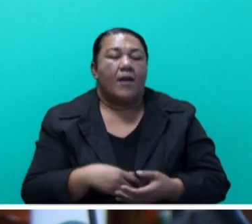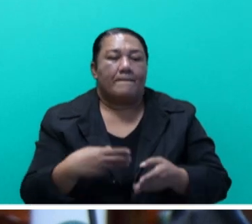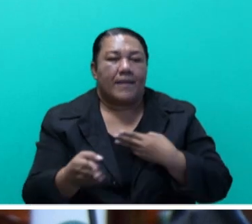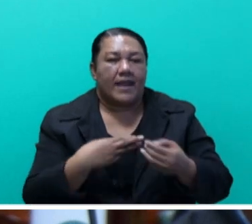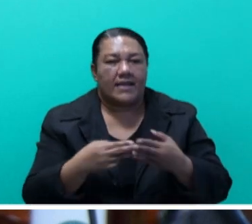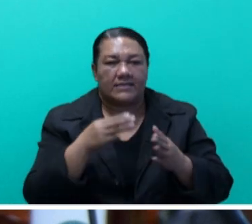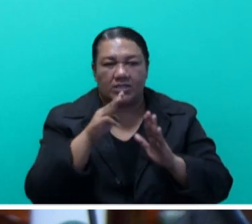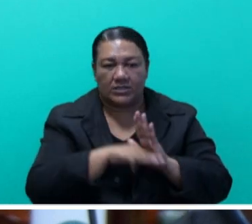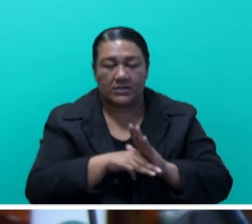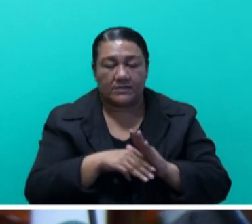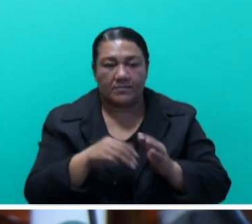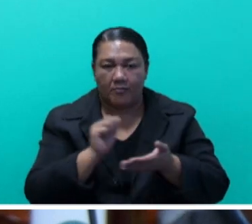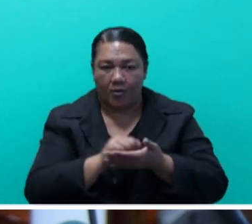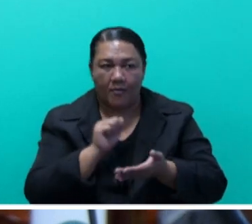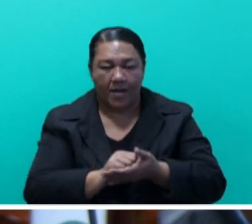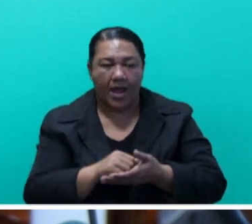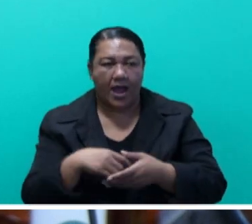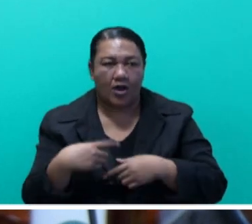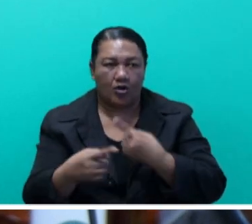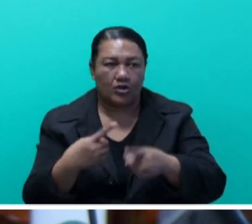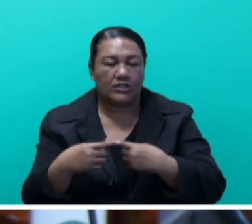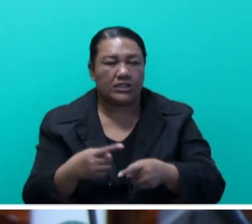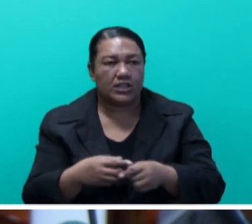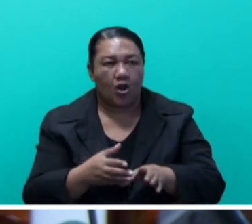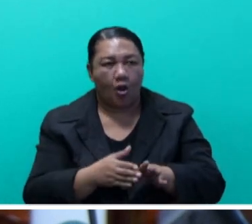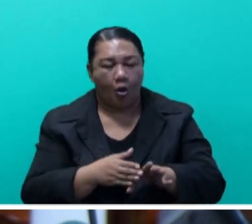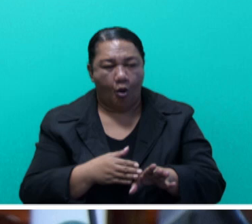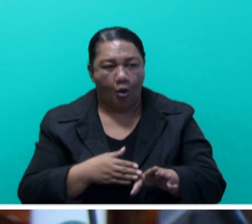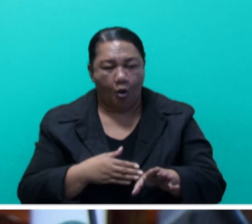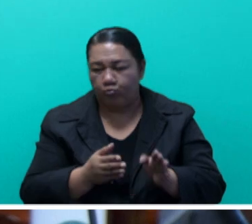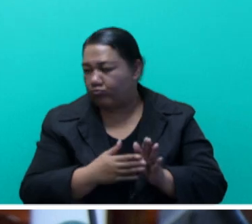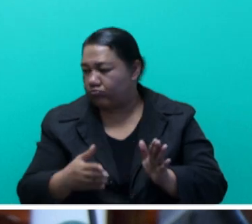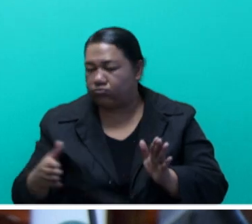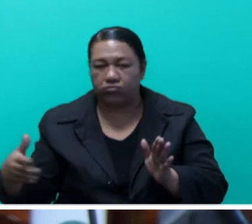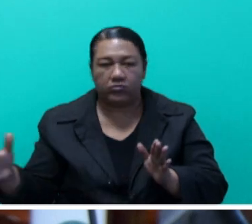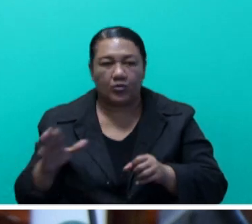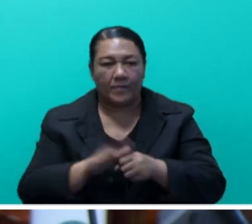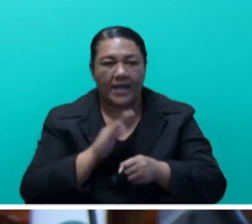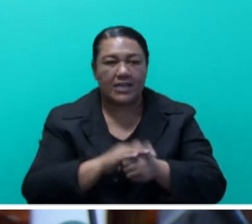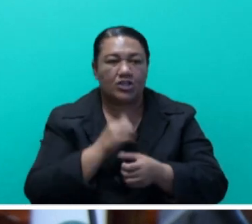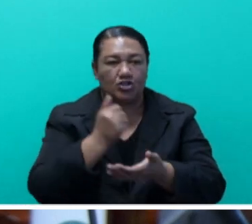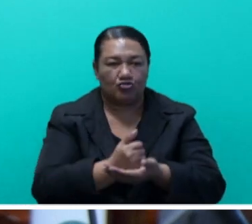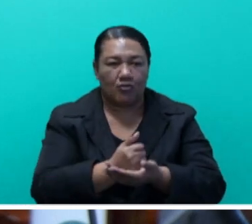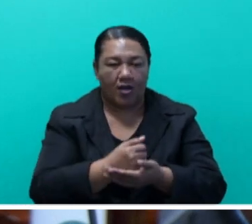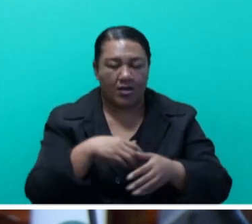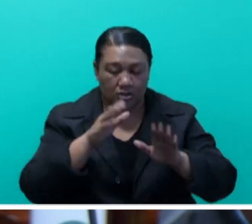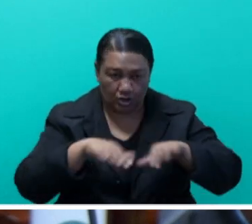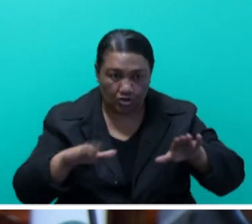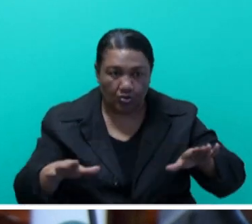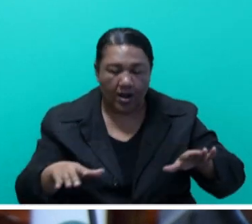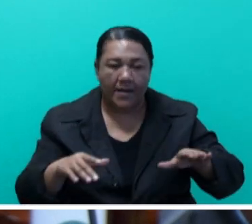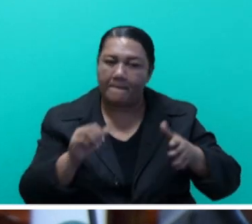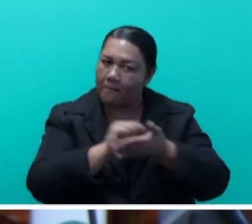and contribute to the long-term well-being of the children. And 6,